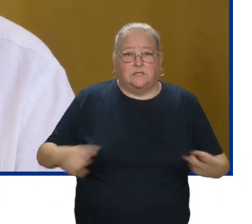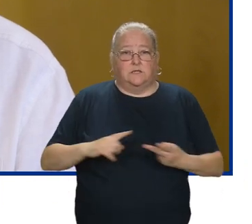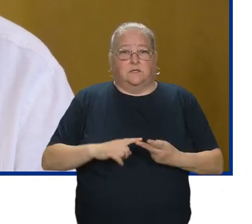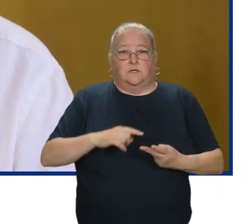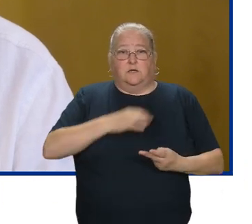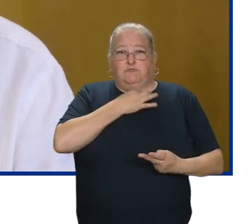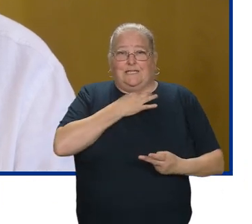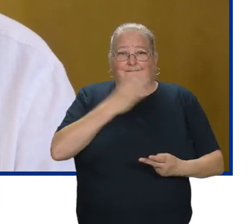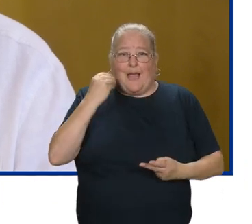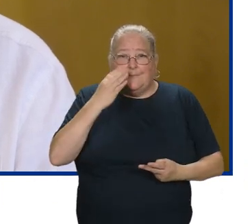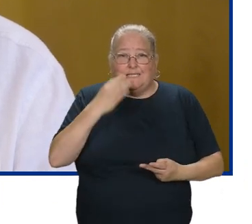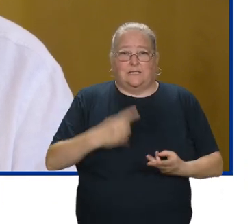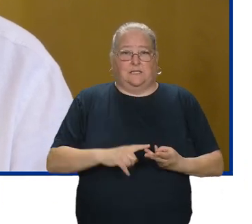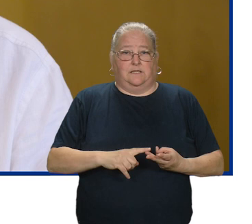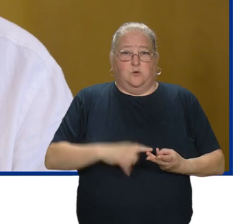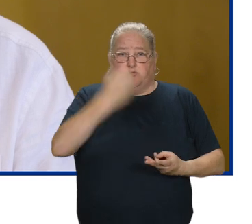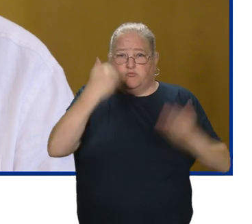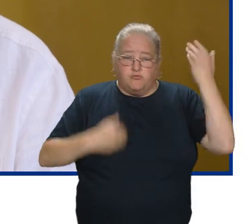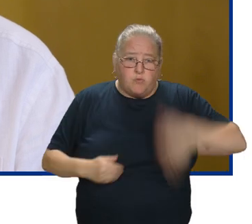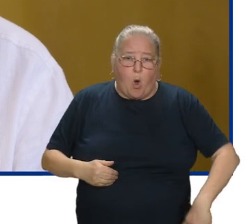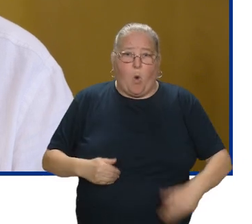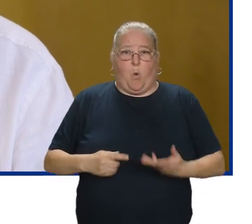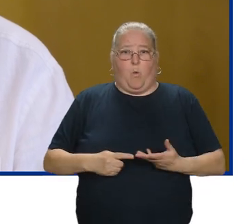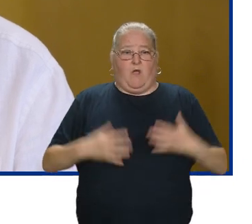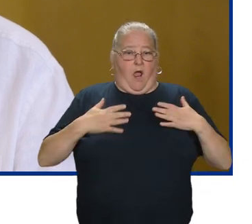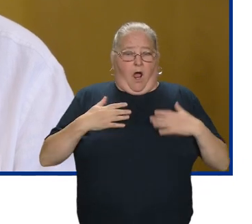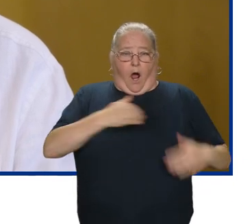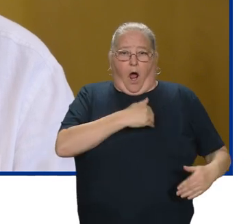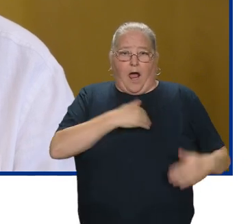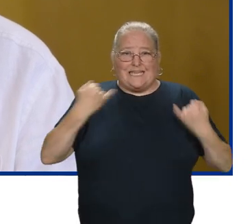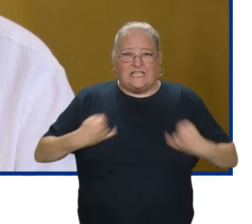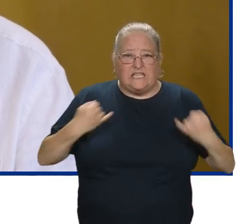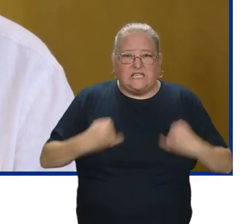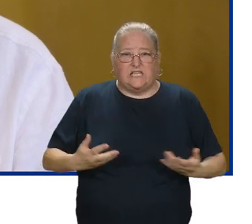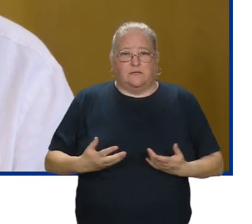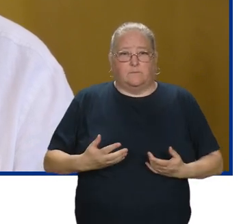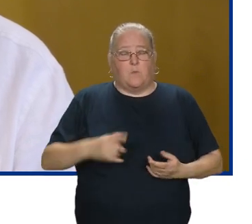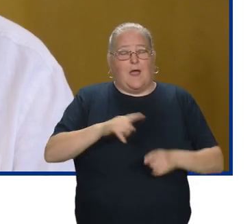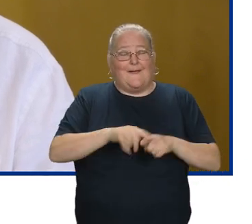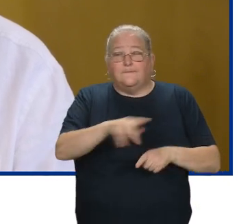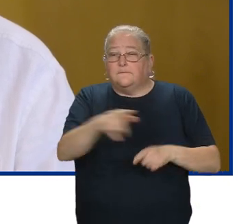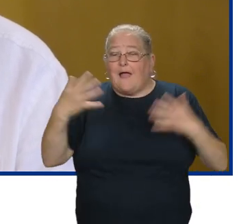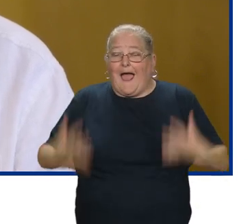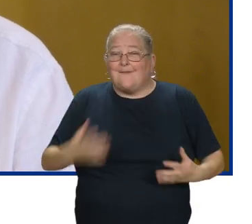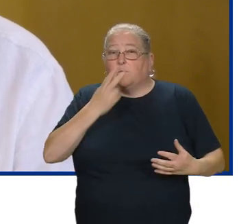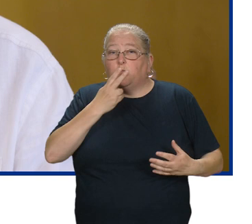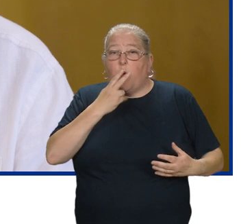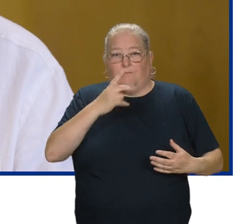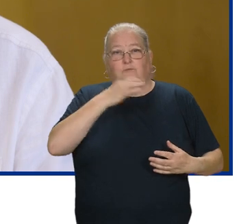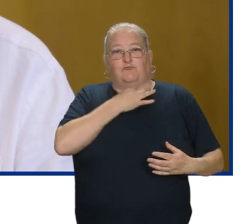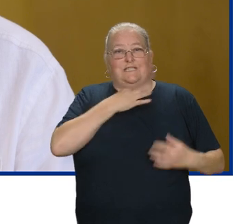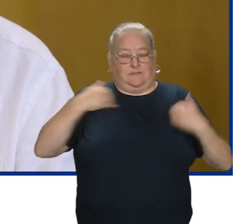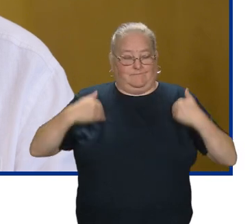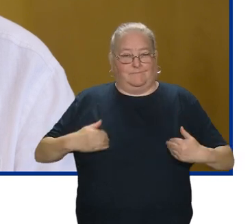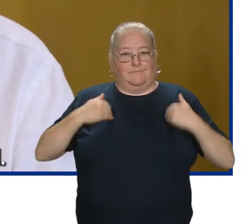diabetes, and subsequently stroke and heart disease, And in addition, there is a risk of chronic lung disease